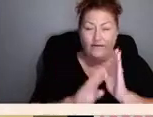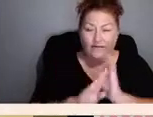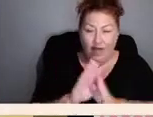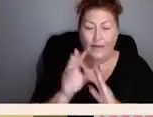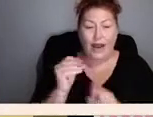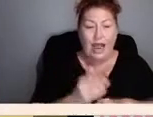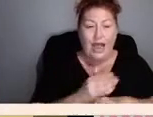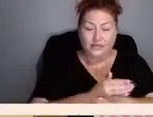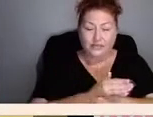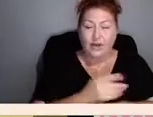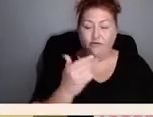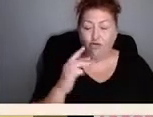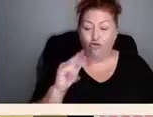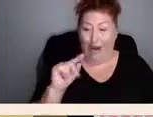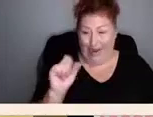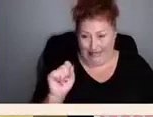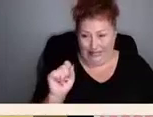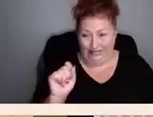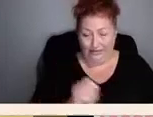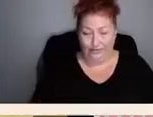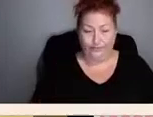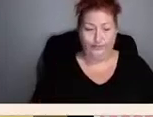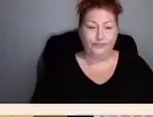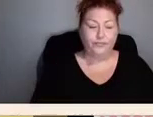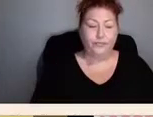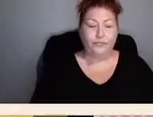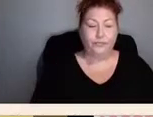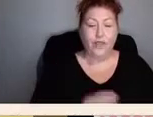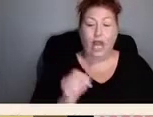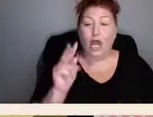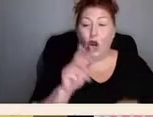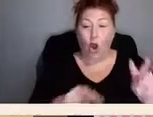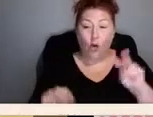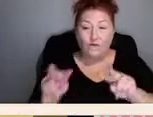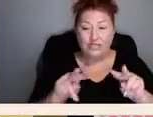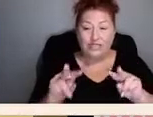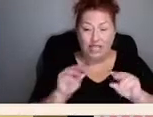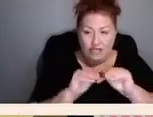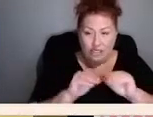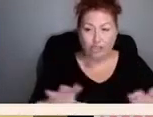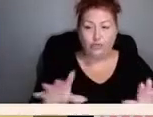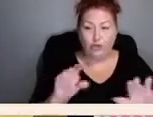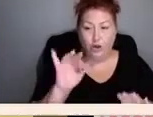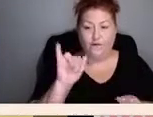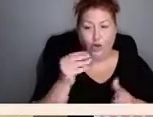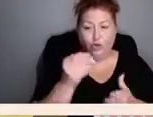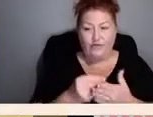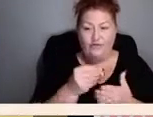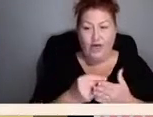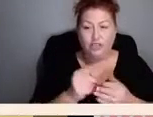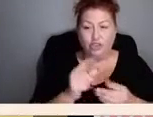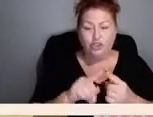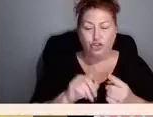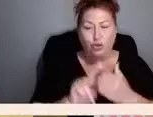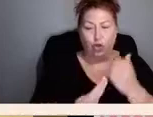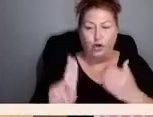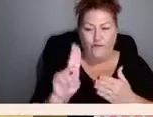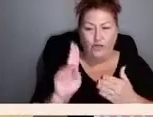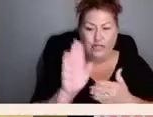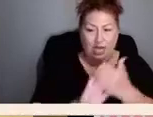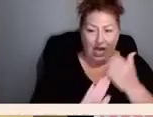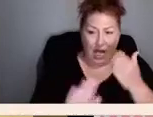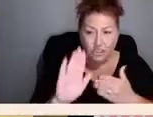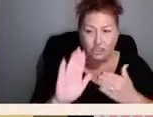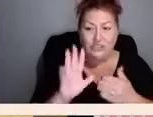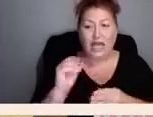the development and enhancement grants and oversee the distribution of those funds to universities,